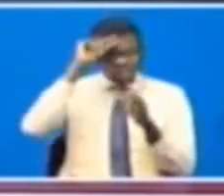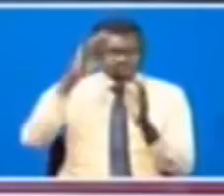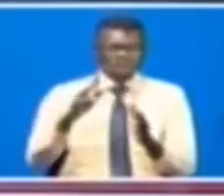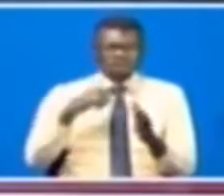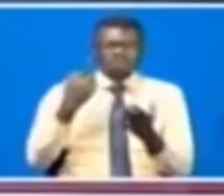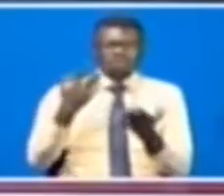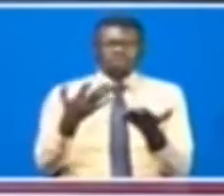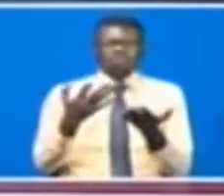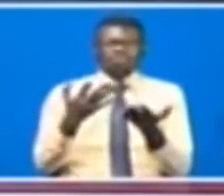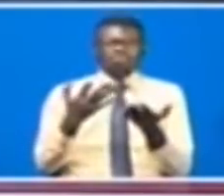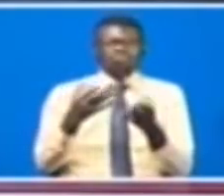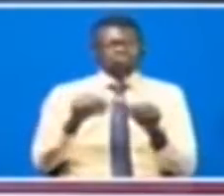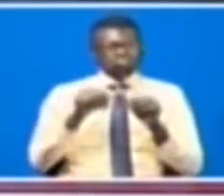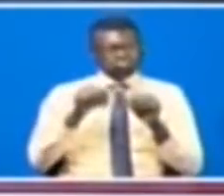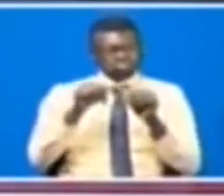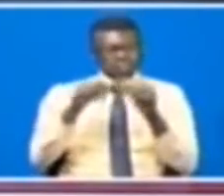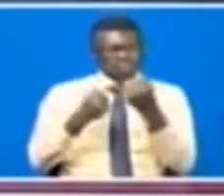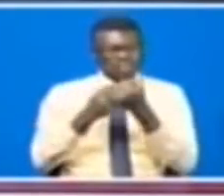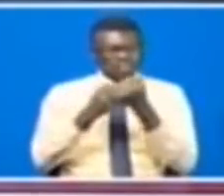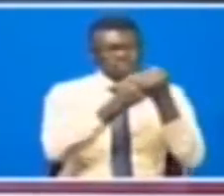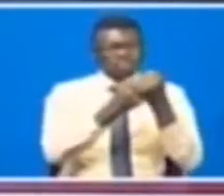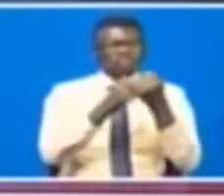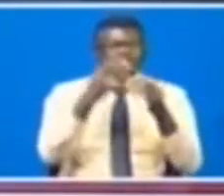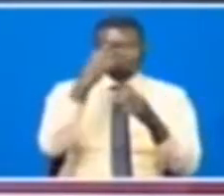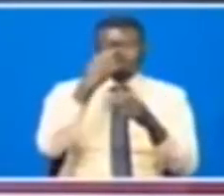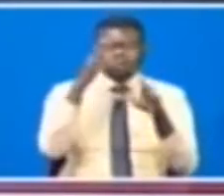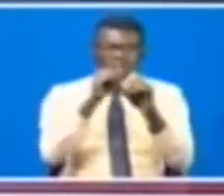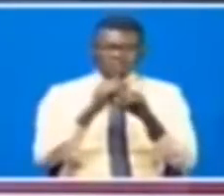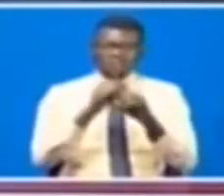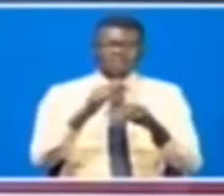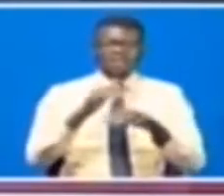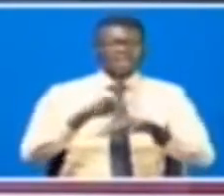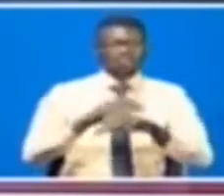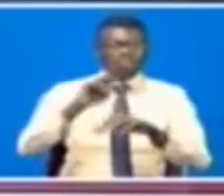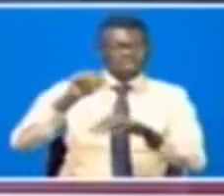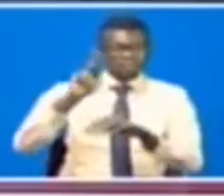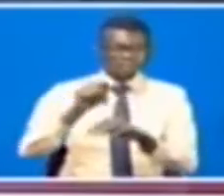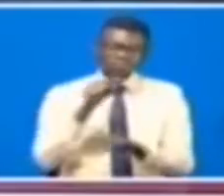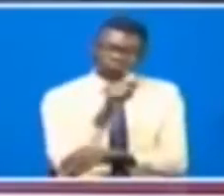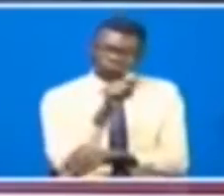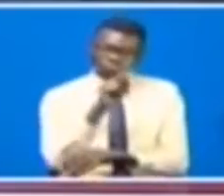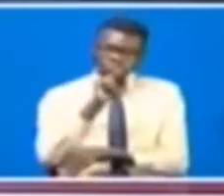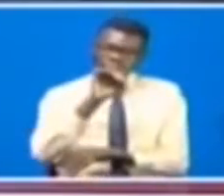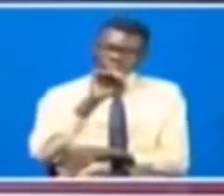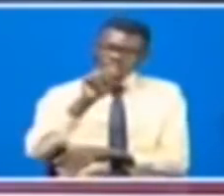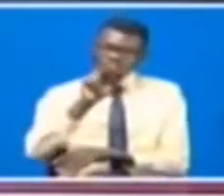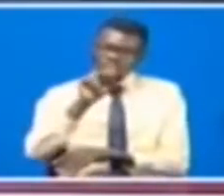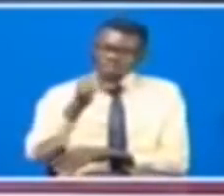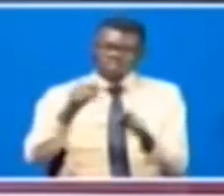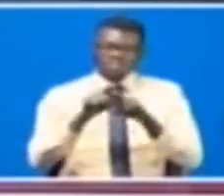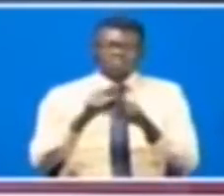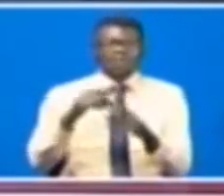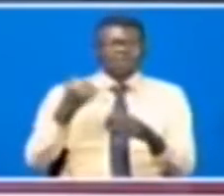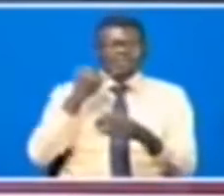undivided support for Deputy President Dr. William Ruto's presidential bid. Kikuyu Member of Parliament Kimani Ichungwa and